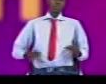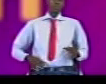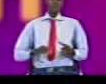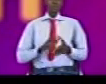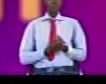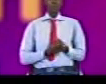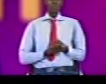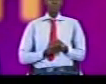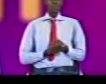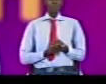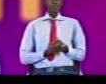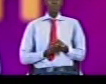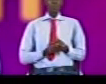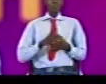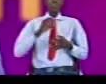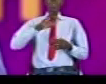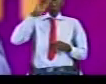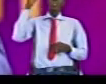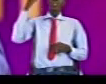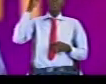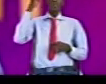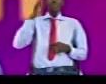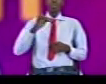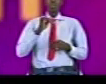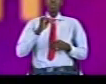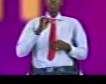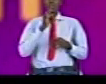The grace of God is available today.